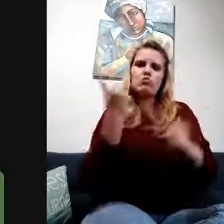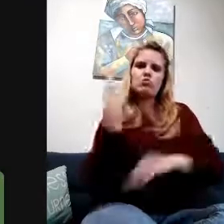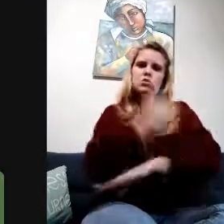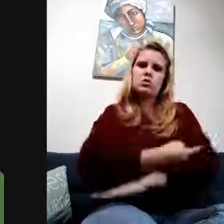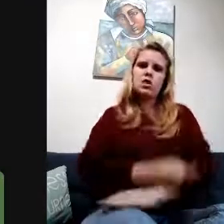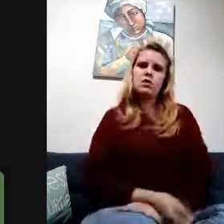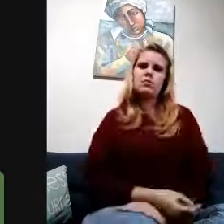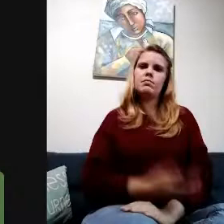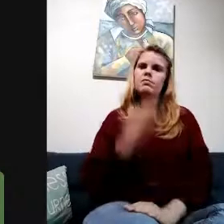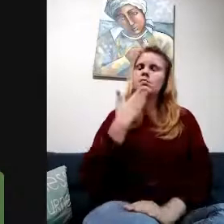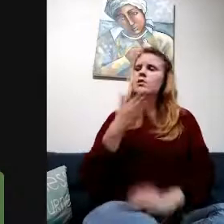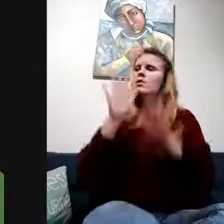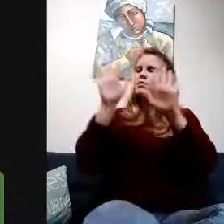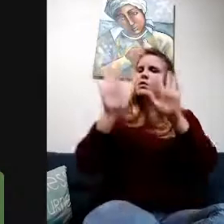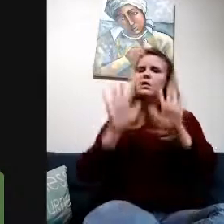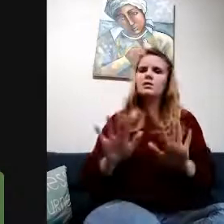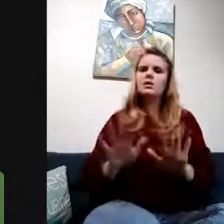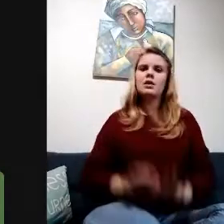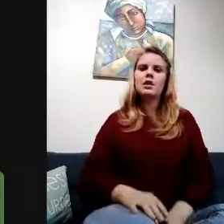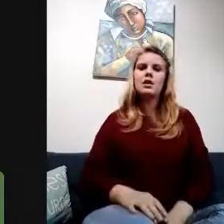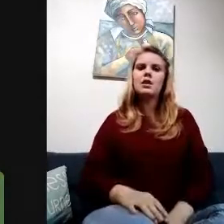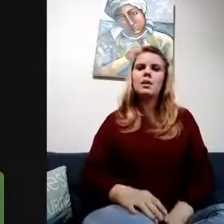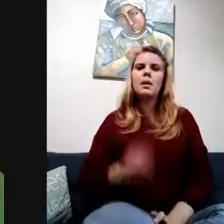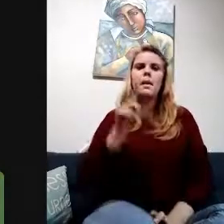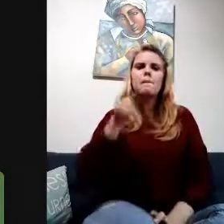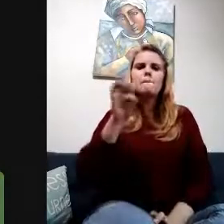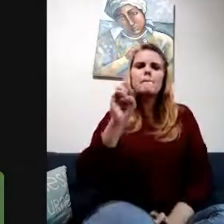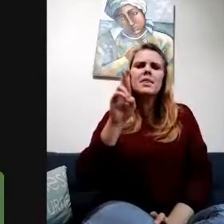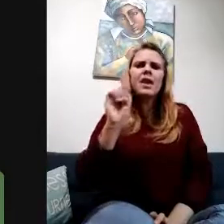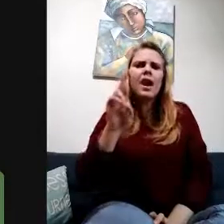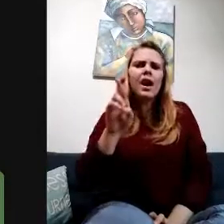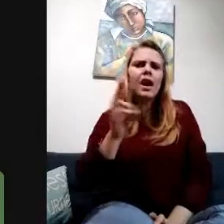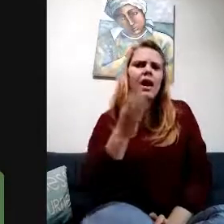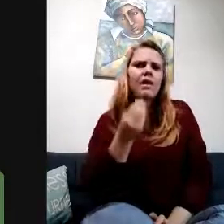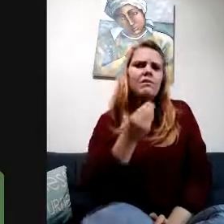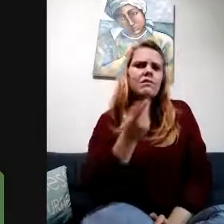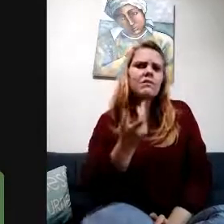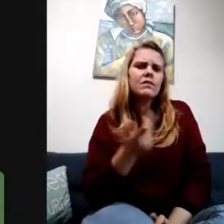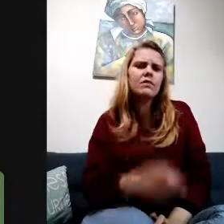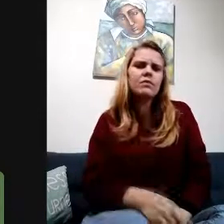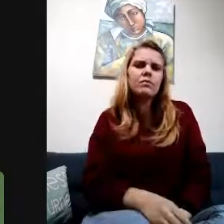Fantastic. And Pieter, from your side, any closing comment? No, maybe just one of the